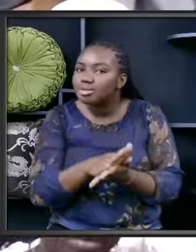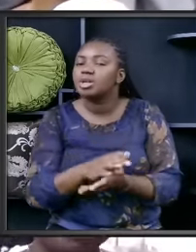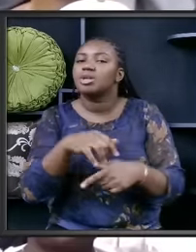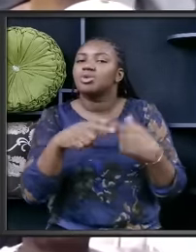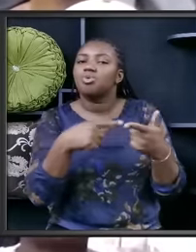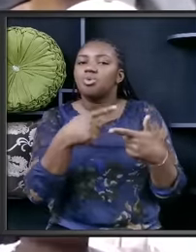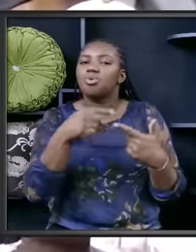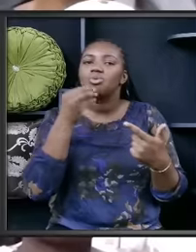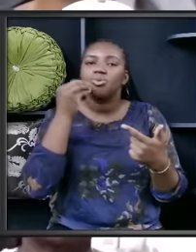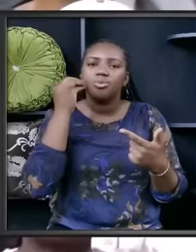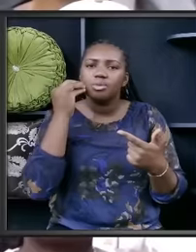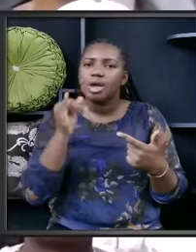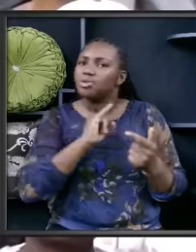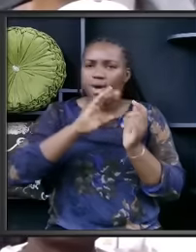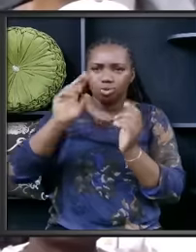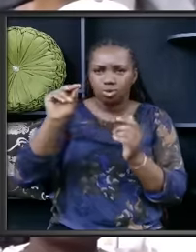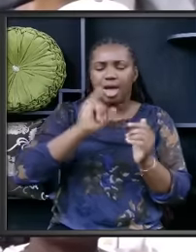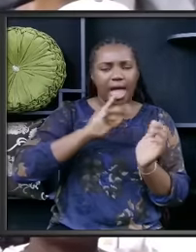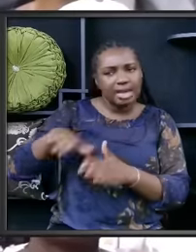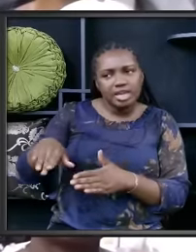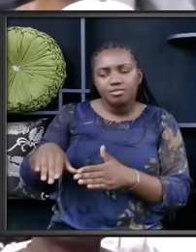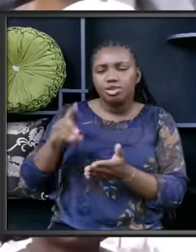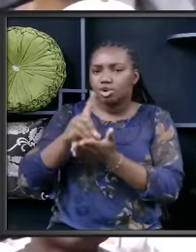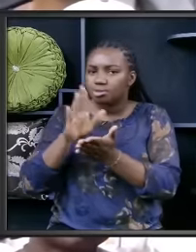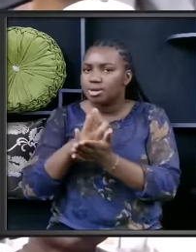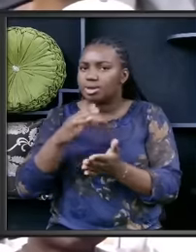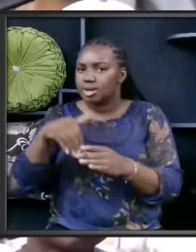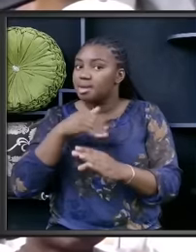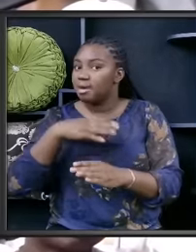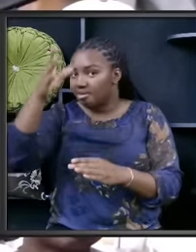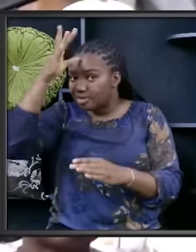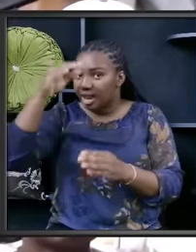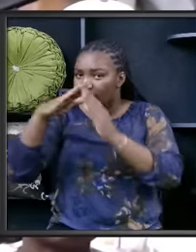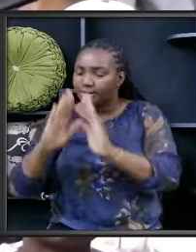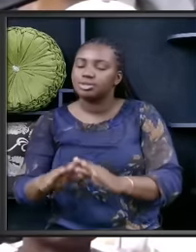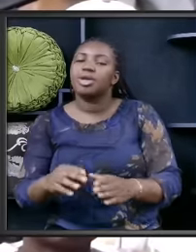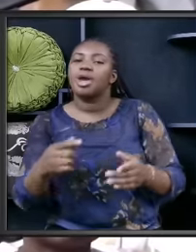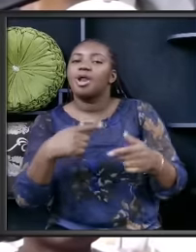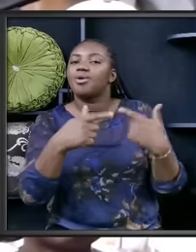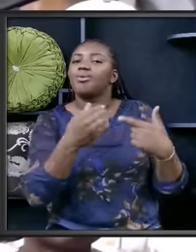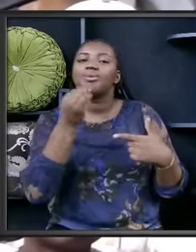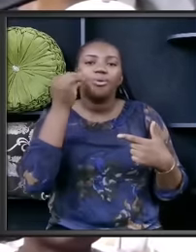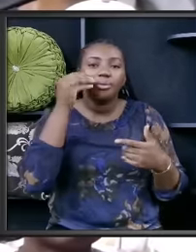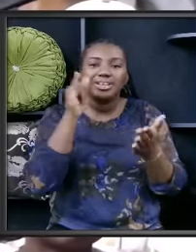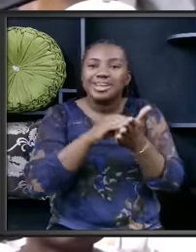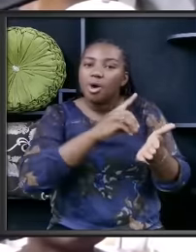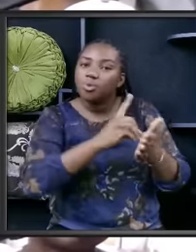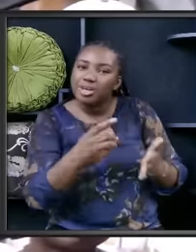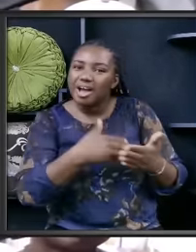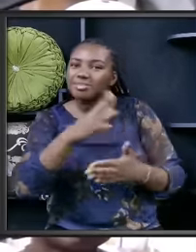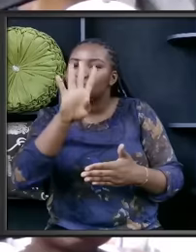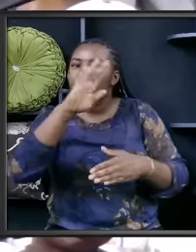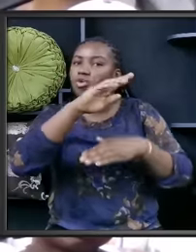home. I leave the document for my papa house. Now I can't reach home. Now that week, after